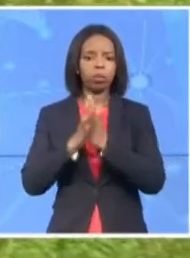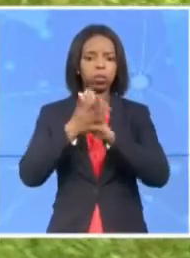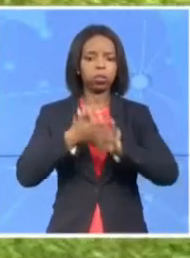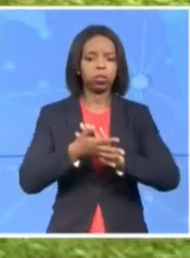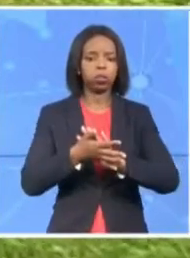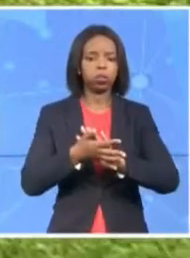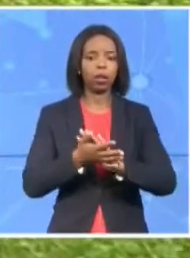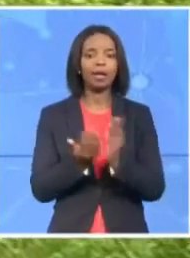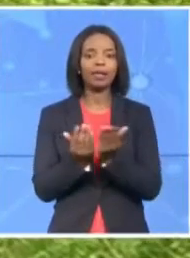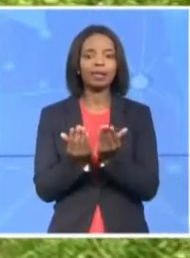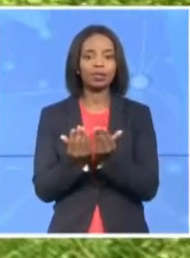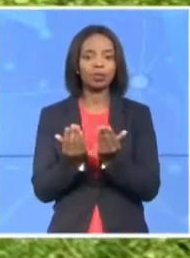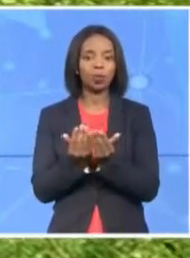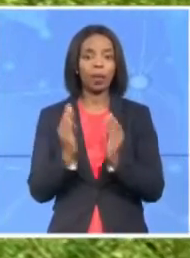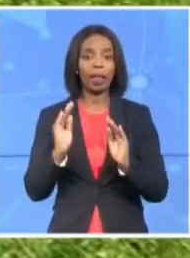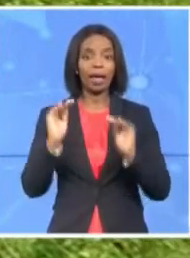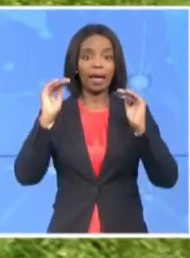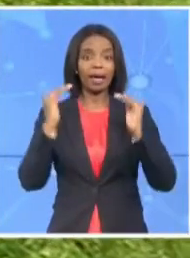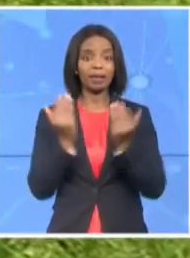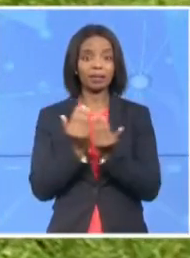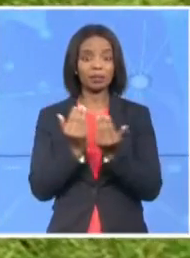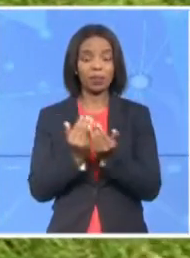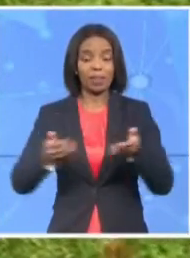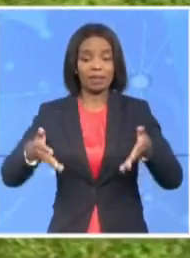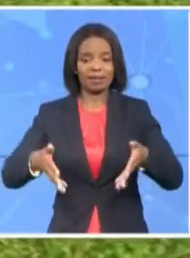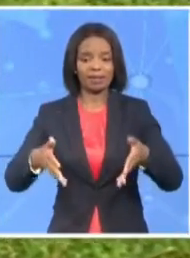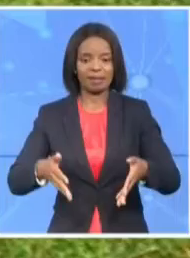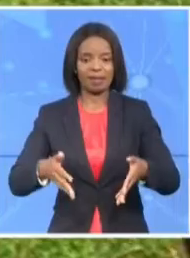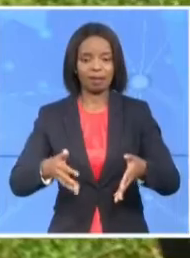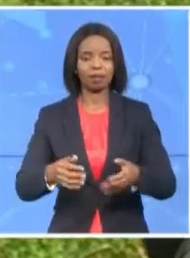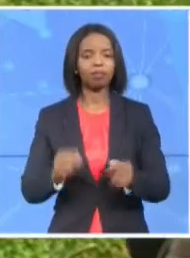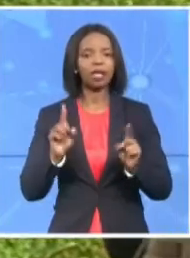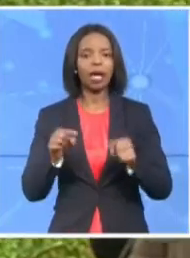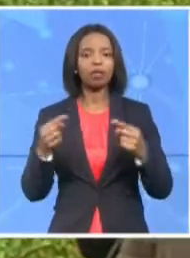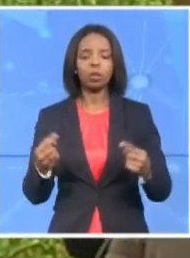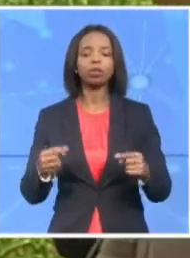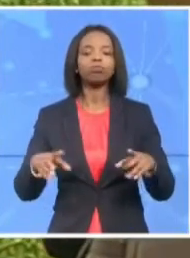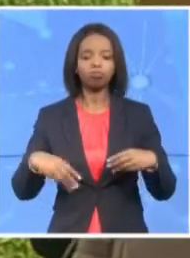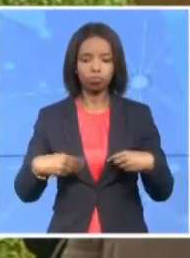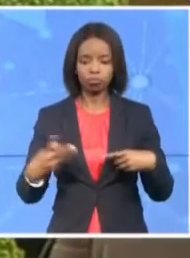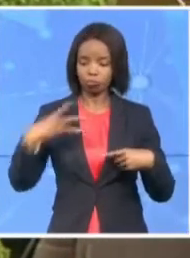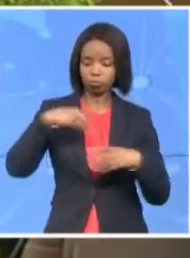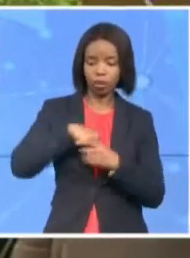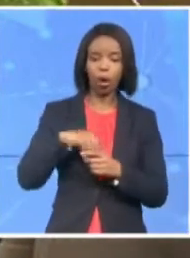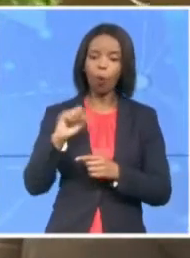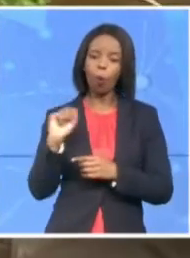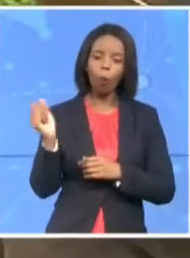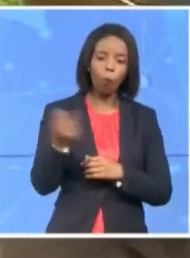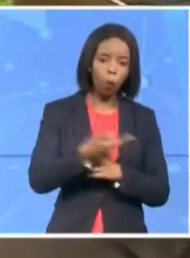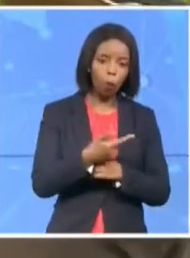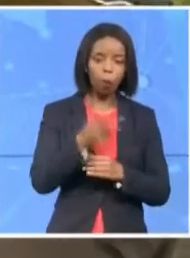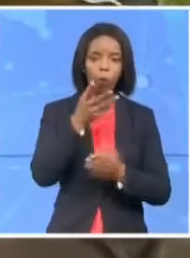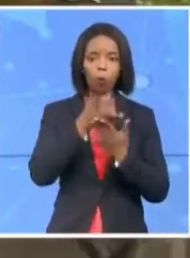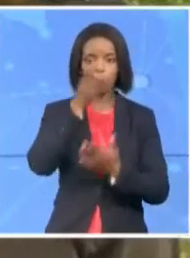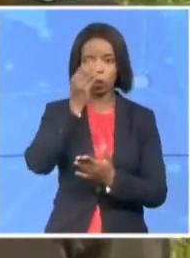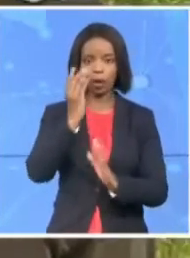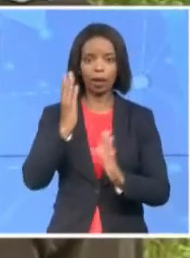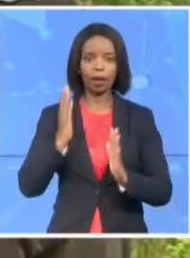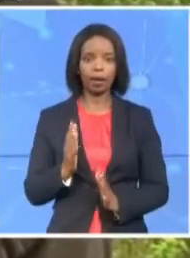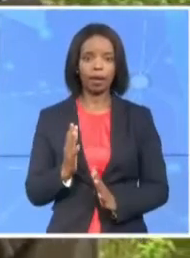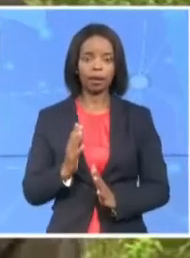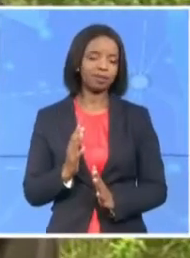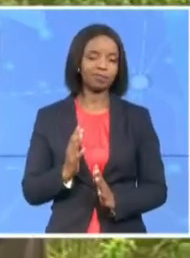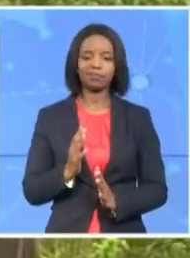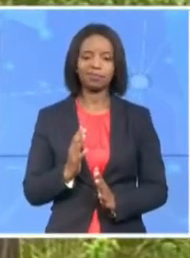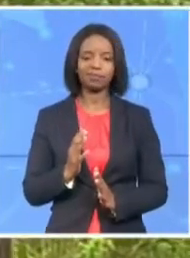in Elim, cannot accommodate all of the learners because of the shabby infrastructure, and